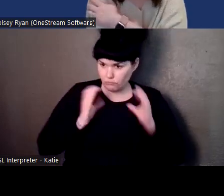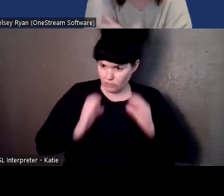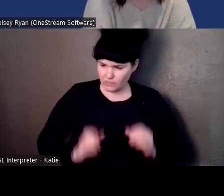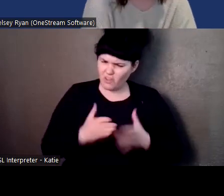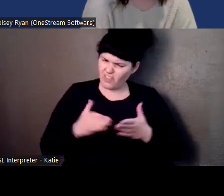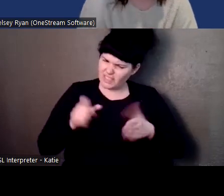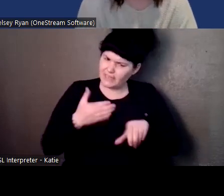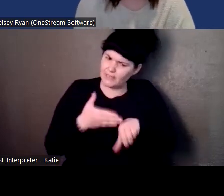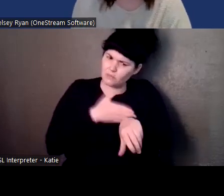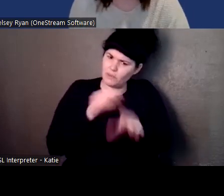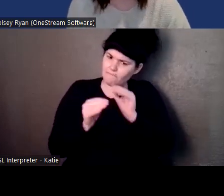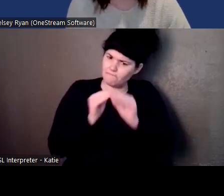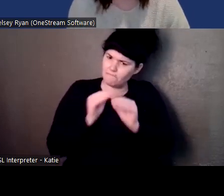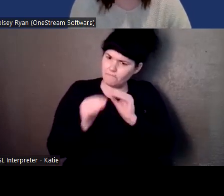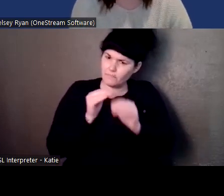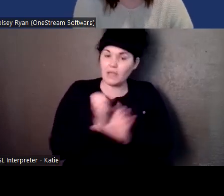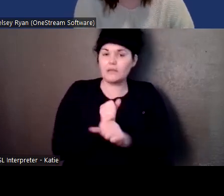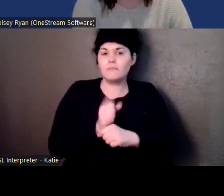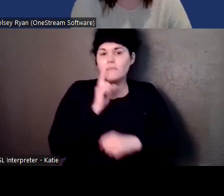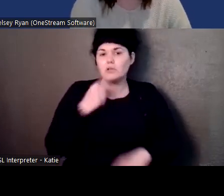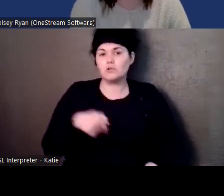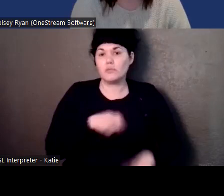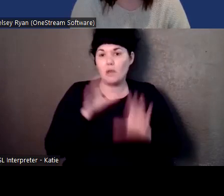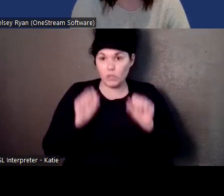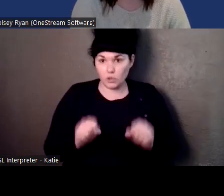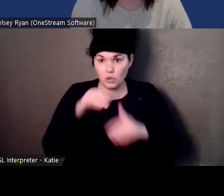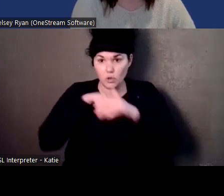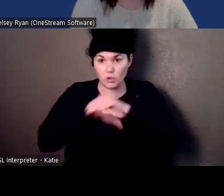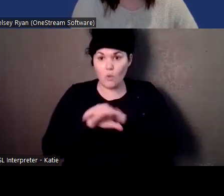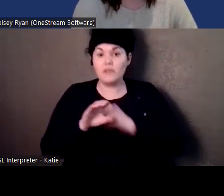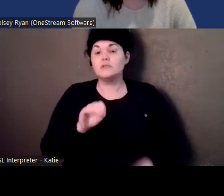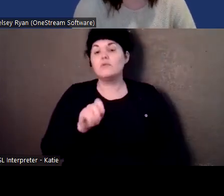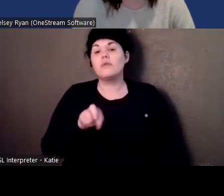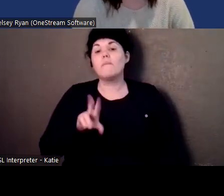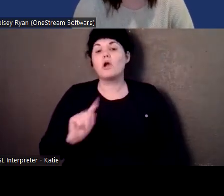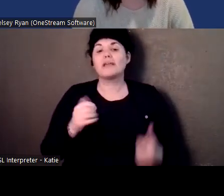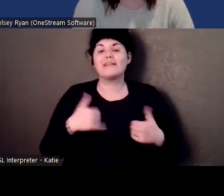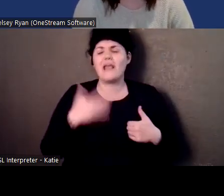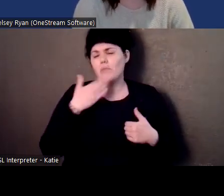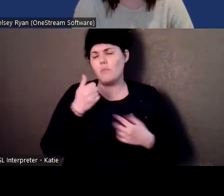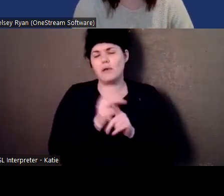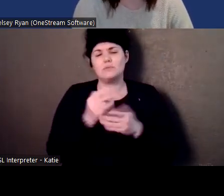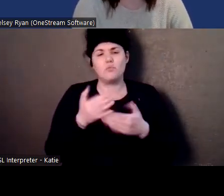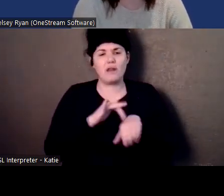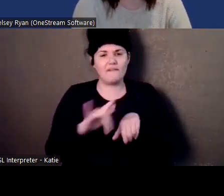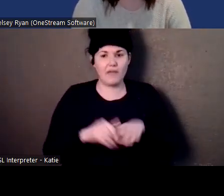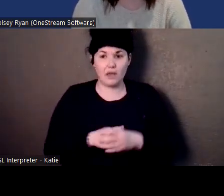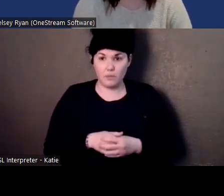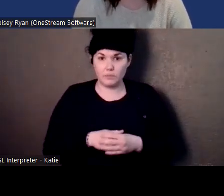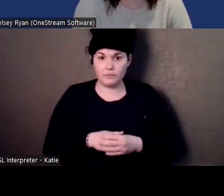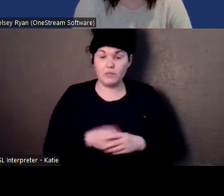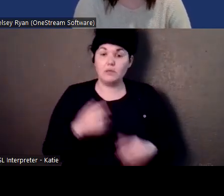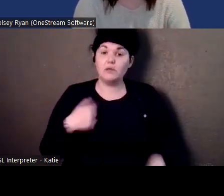could be improved upon, and to ensure that we could go into the market with the best product that was available. So we officially went out to the market